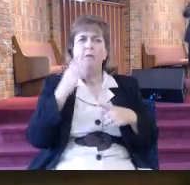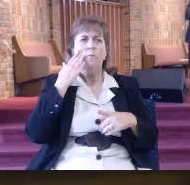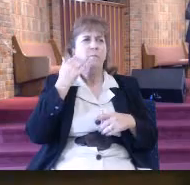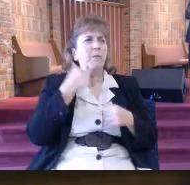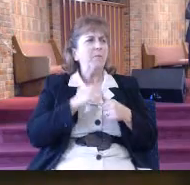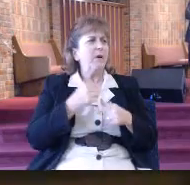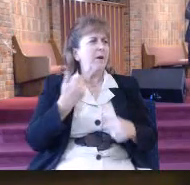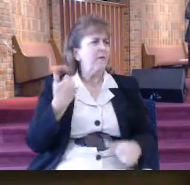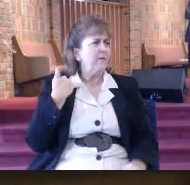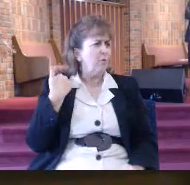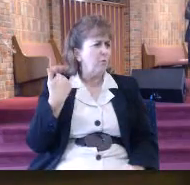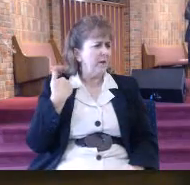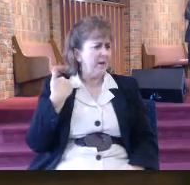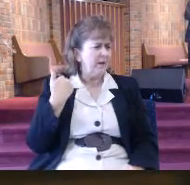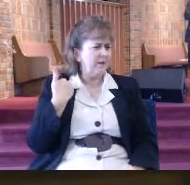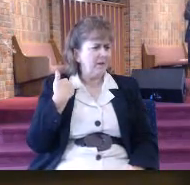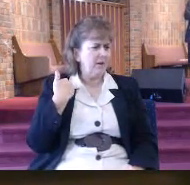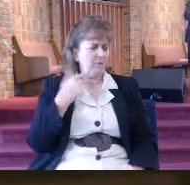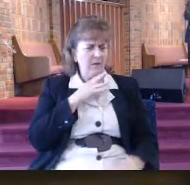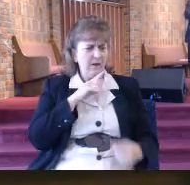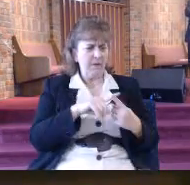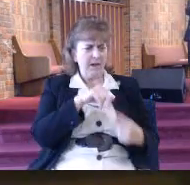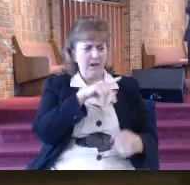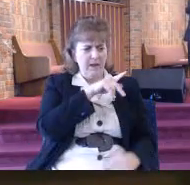about Pam